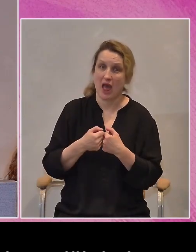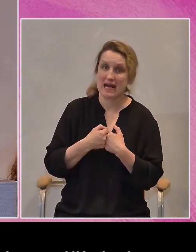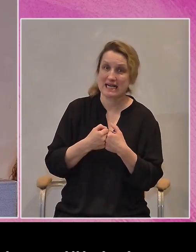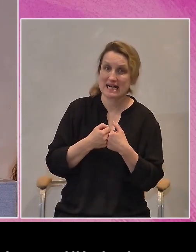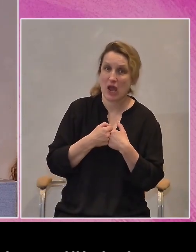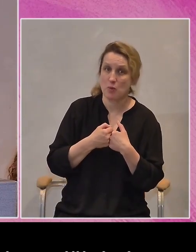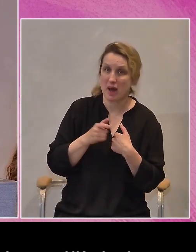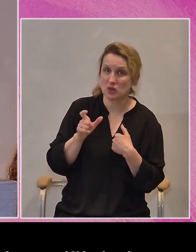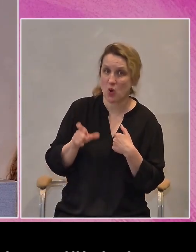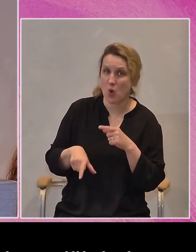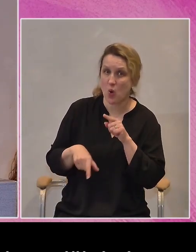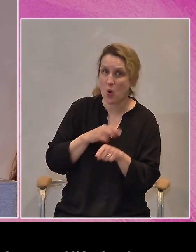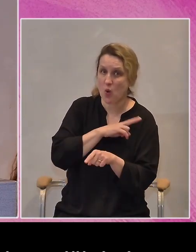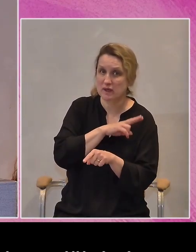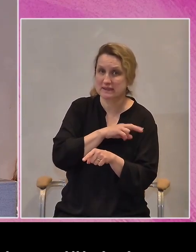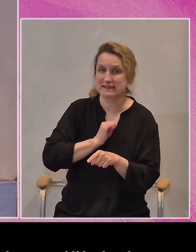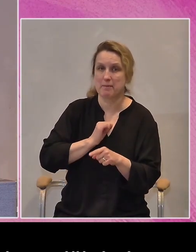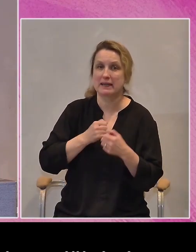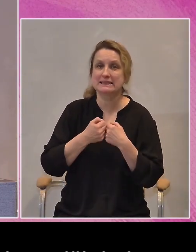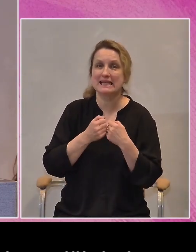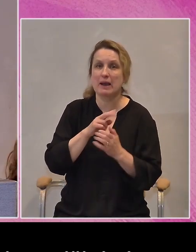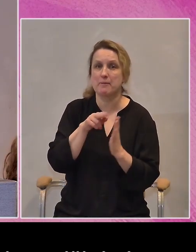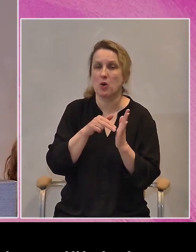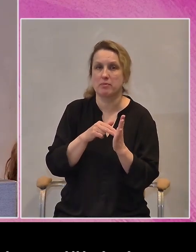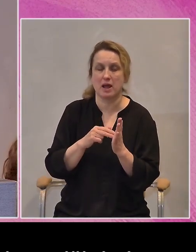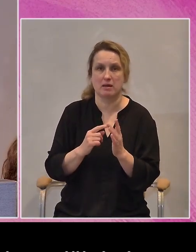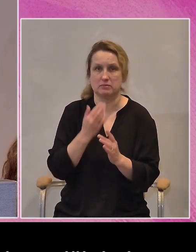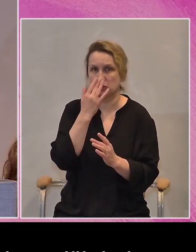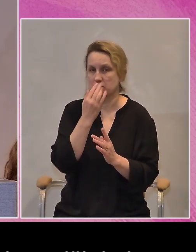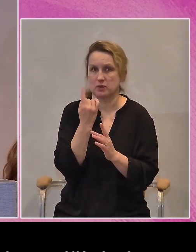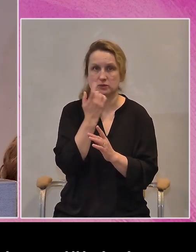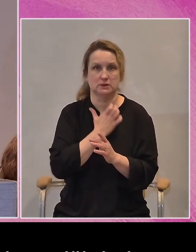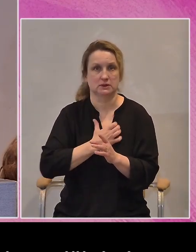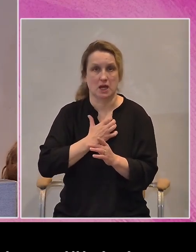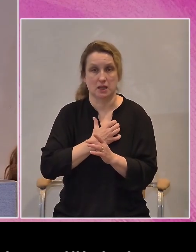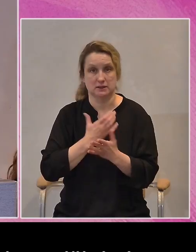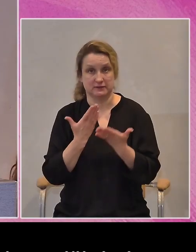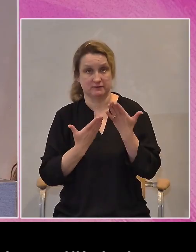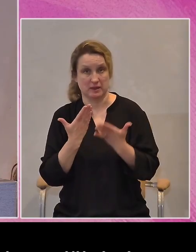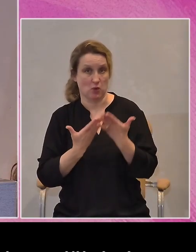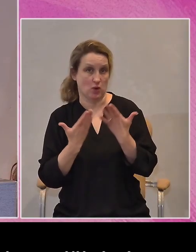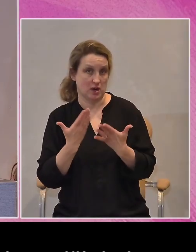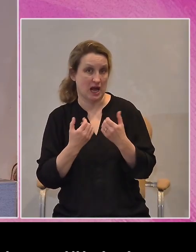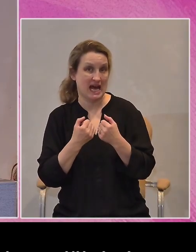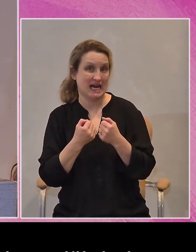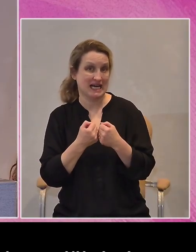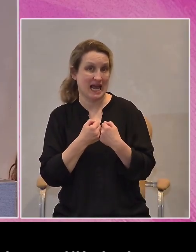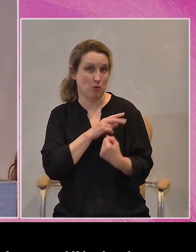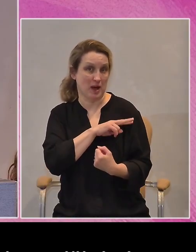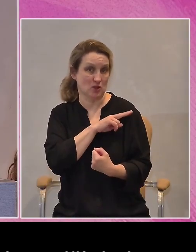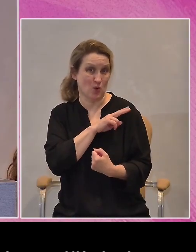doctors of internal medicine. We haven't received a lot of support there. Also, rheumatologists should be on board as